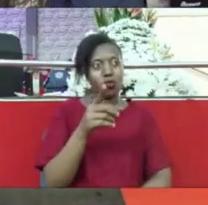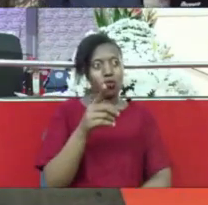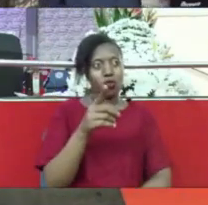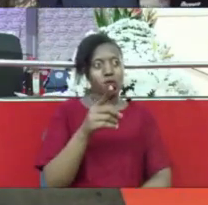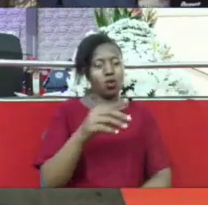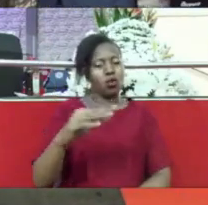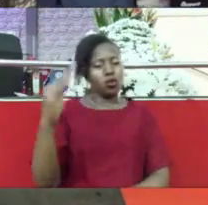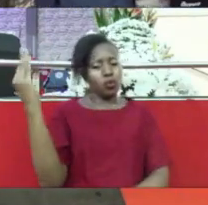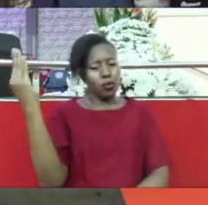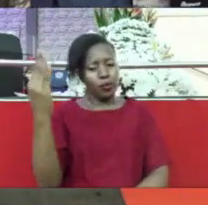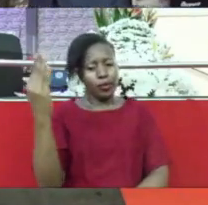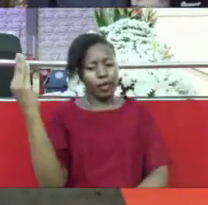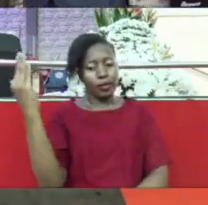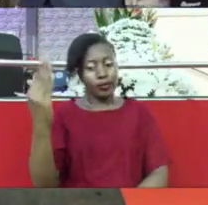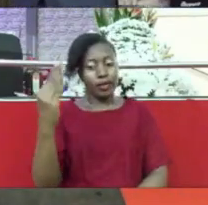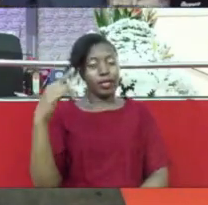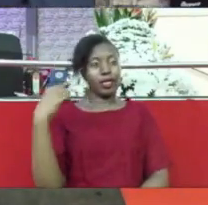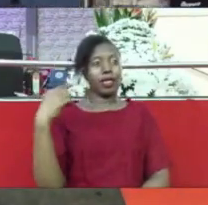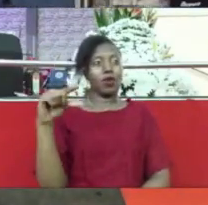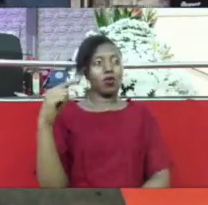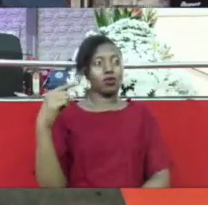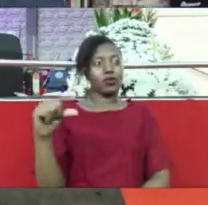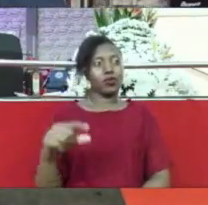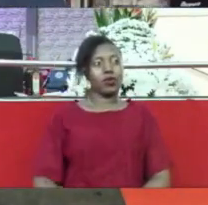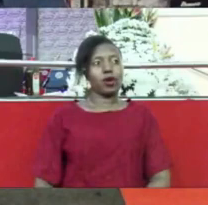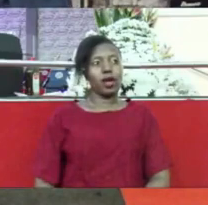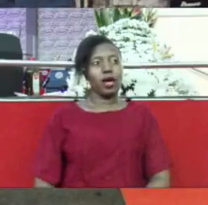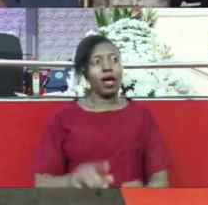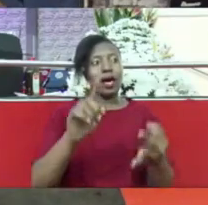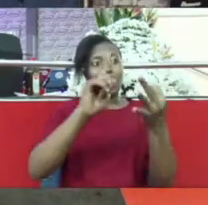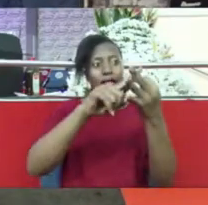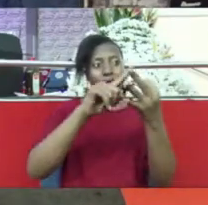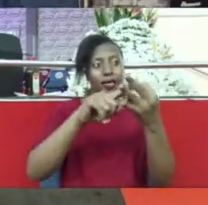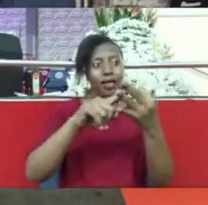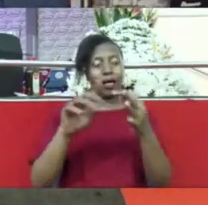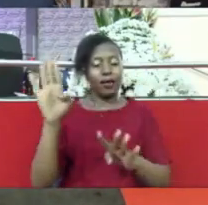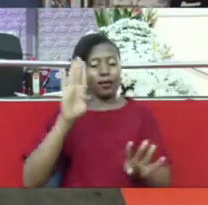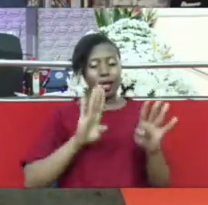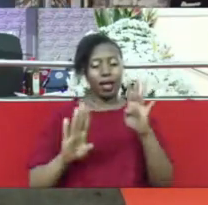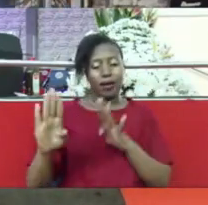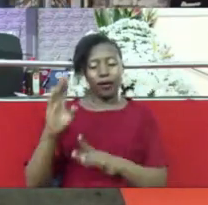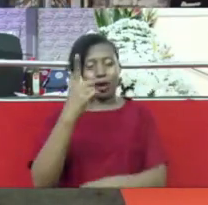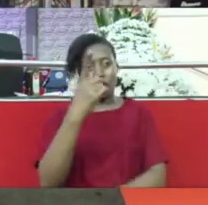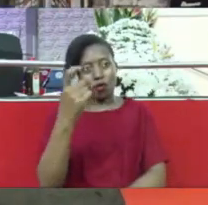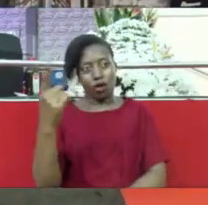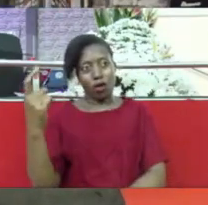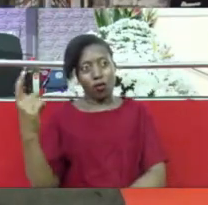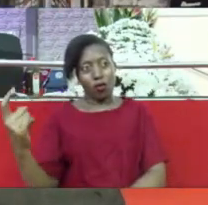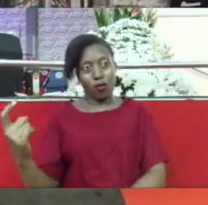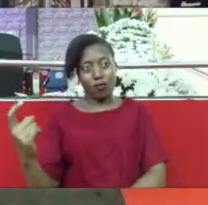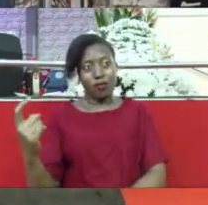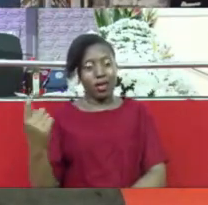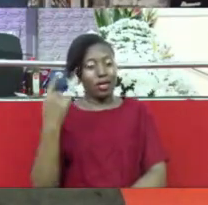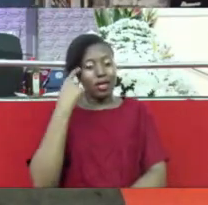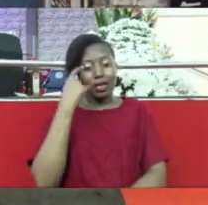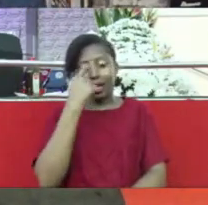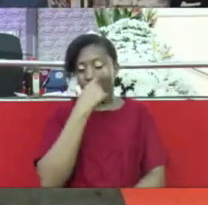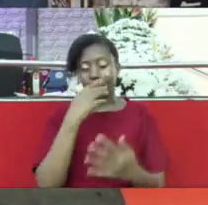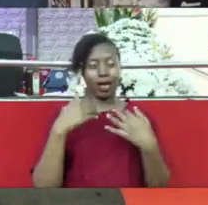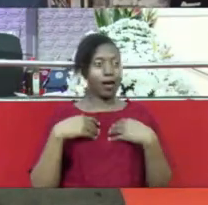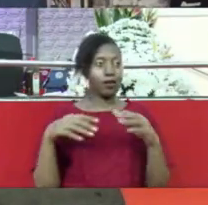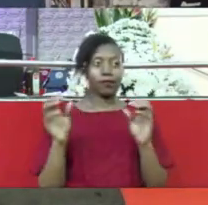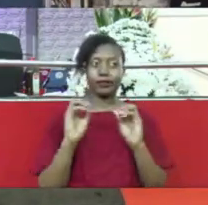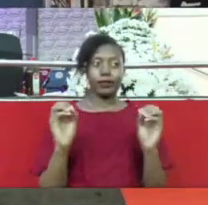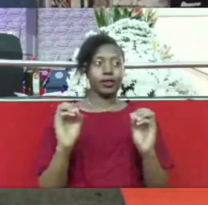gospel. Ili uweze kupeleka injili. And the third feature of a worm. Na hulka tatu ya mdudu. Is that they do not have eyes. Ya kwamba